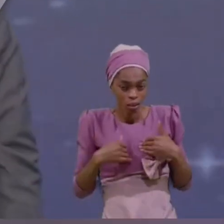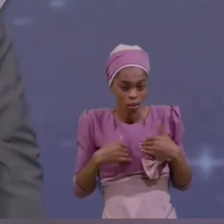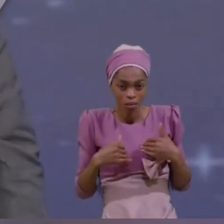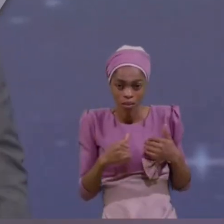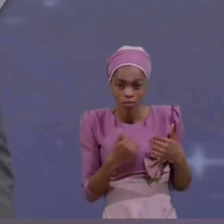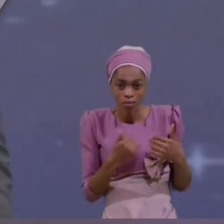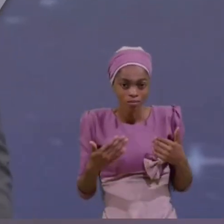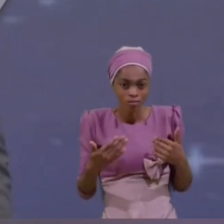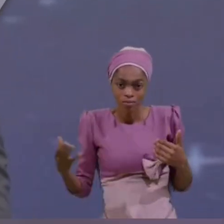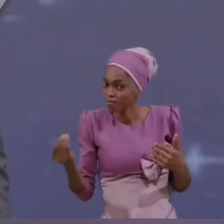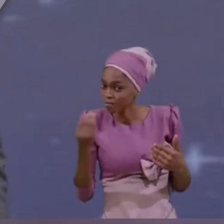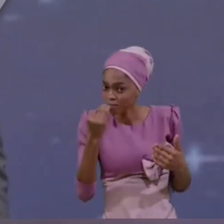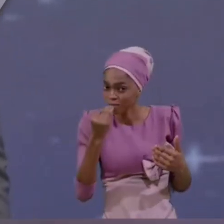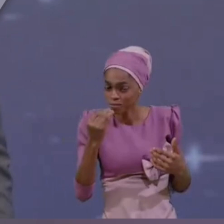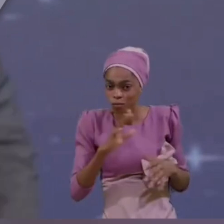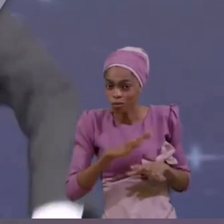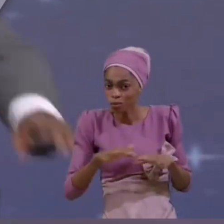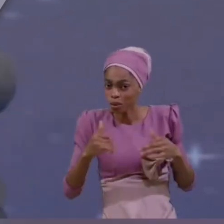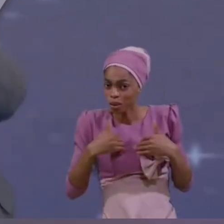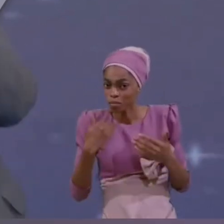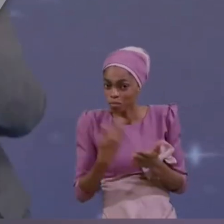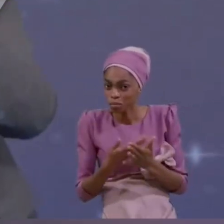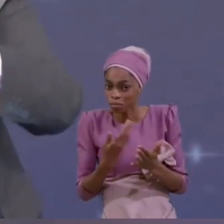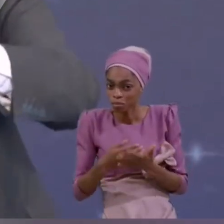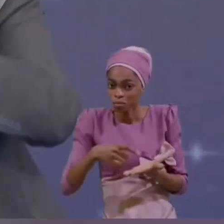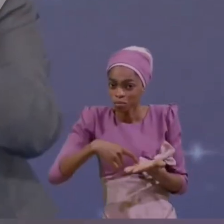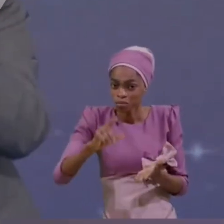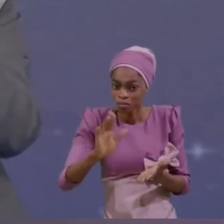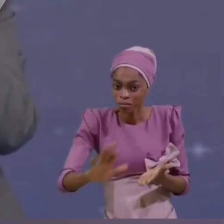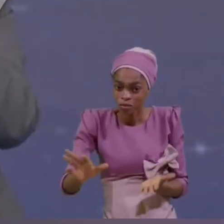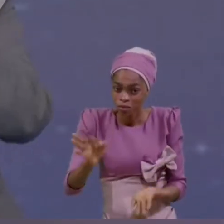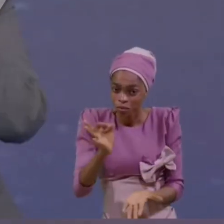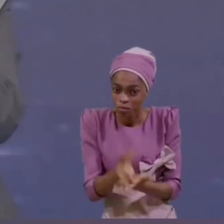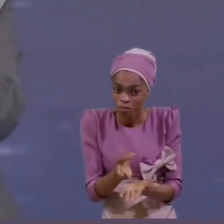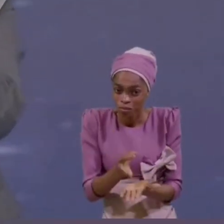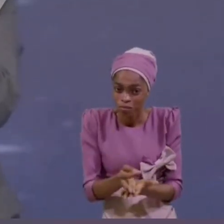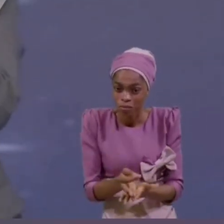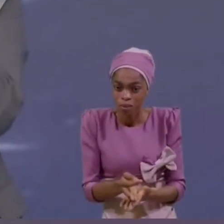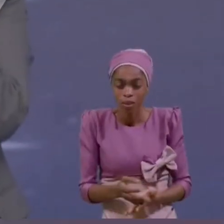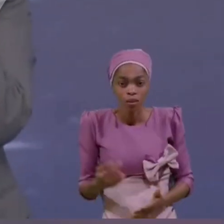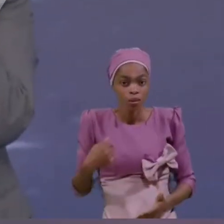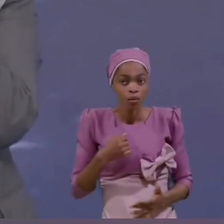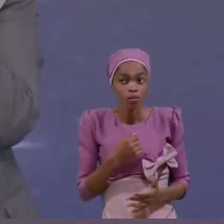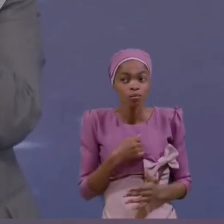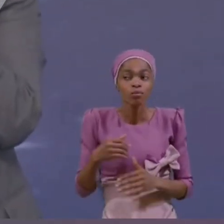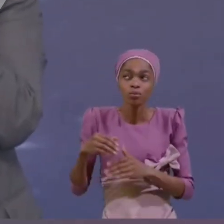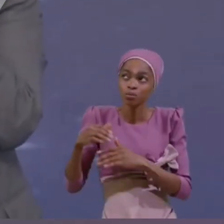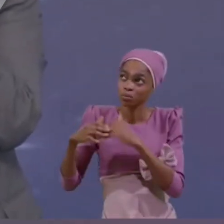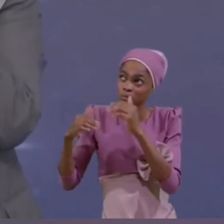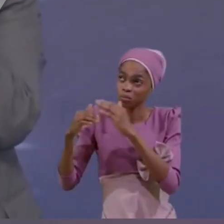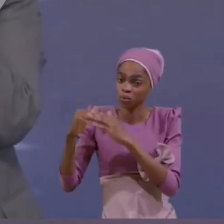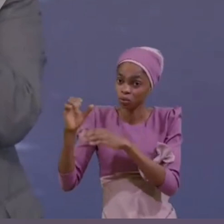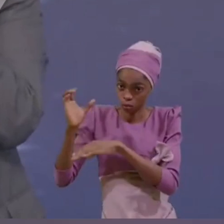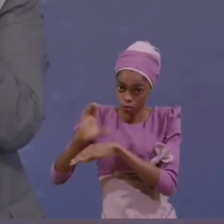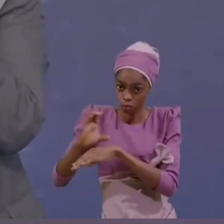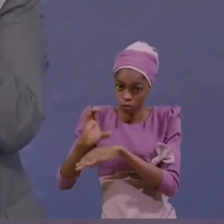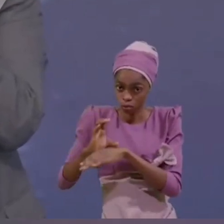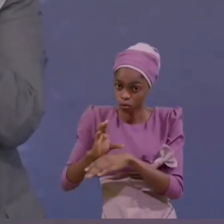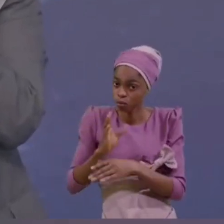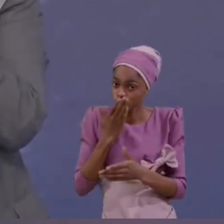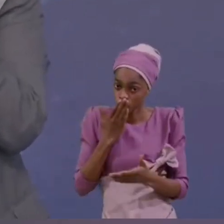send children to school. We'll build the LICC, Deeper